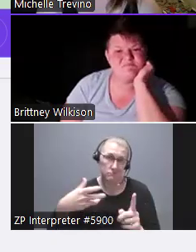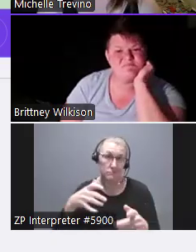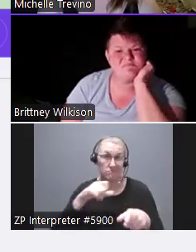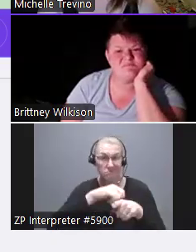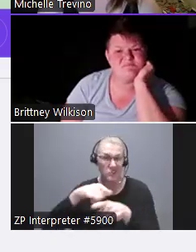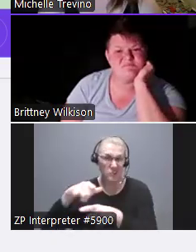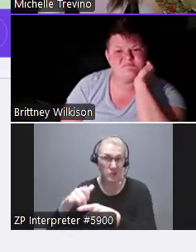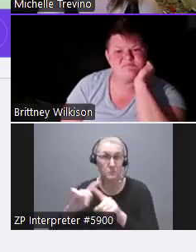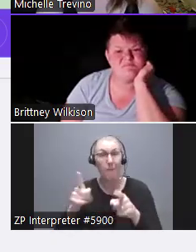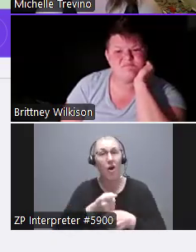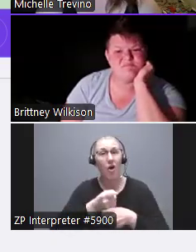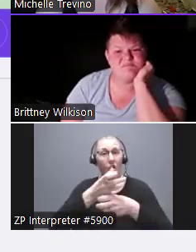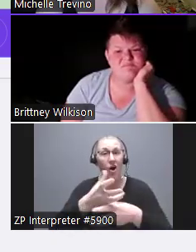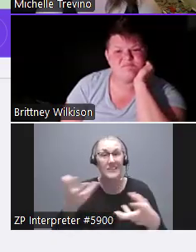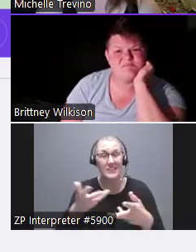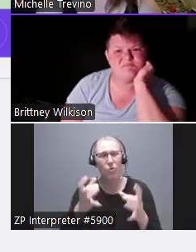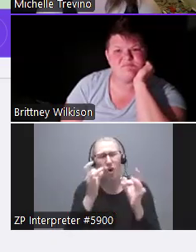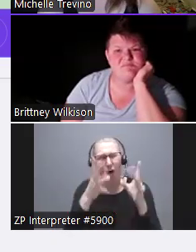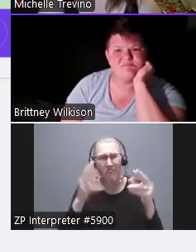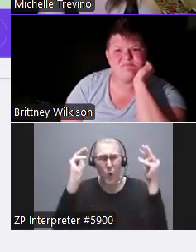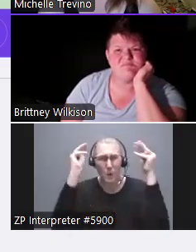causes incredible migraines.